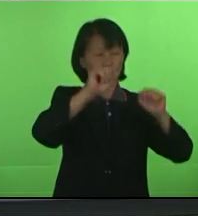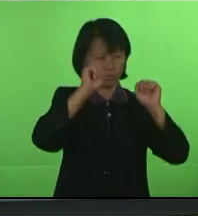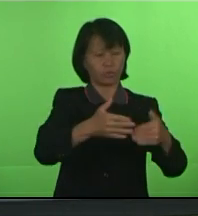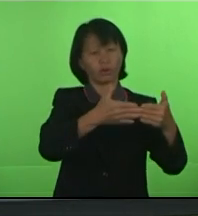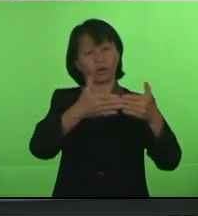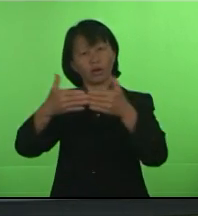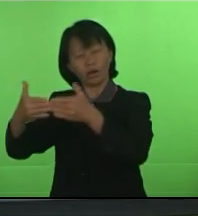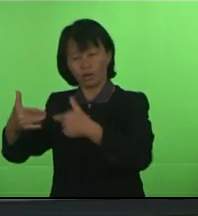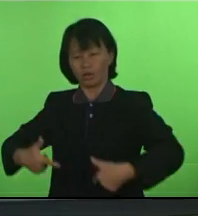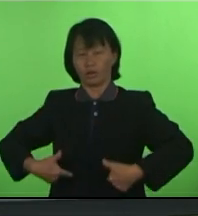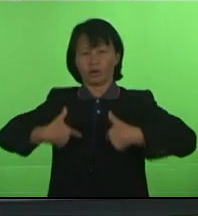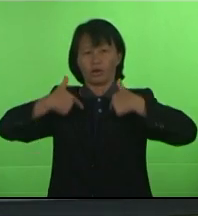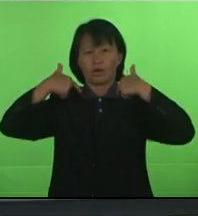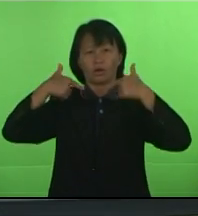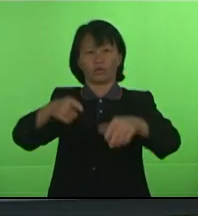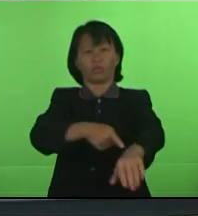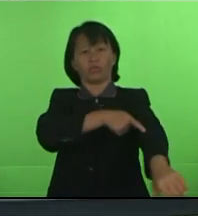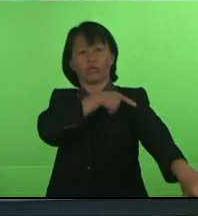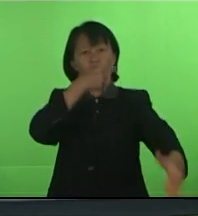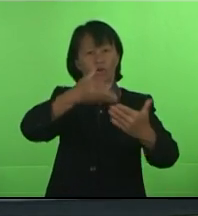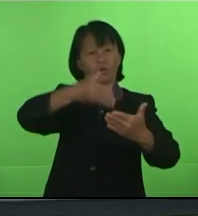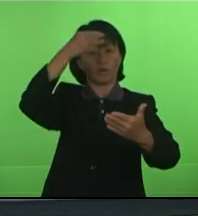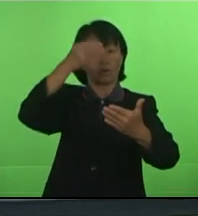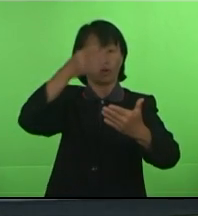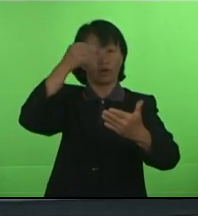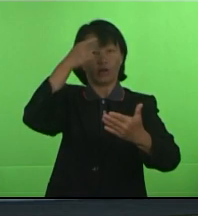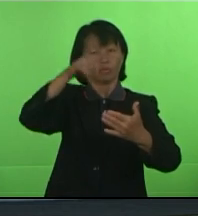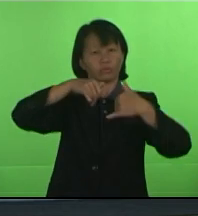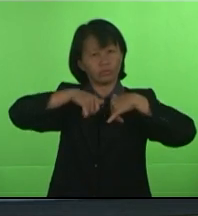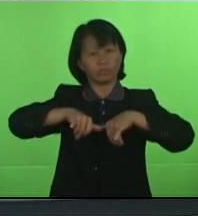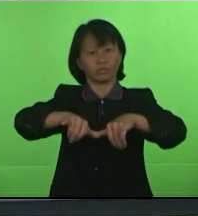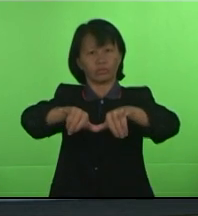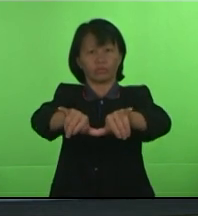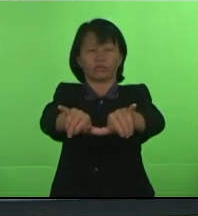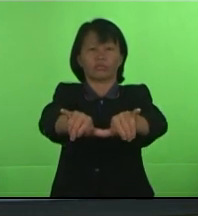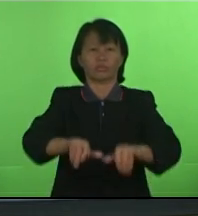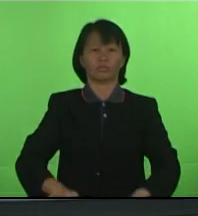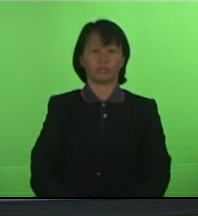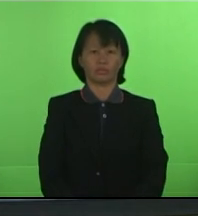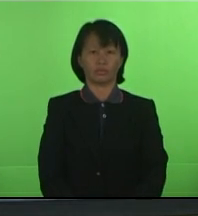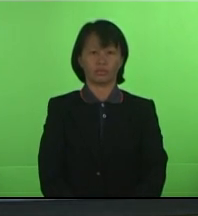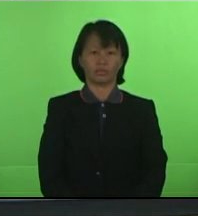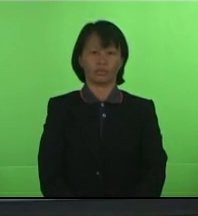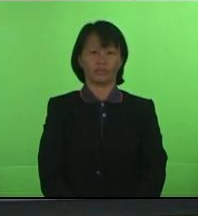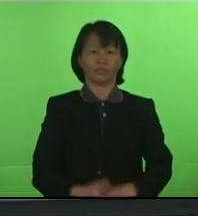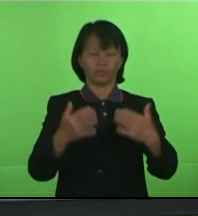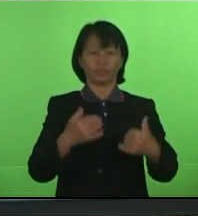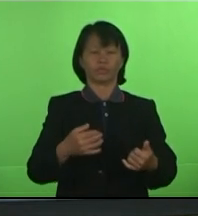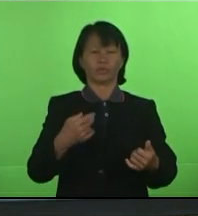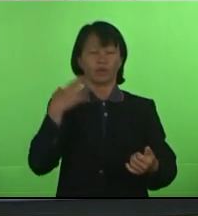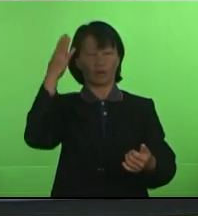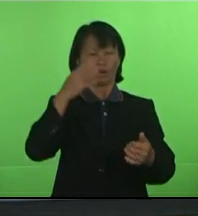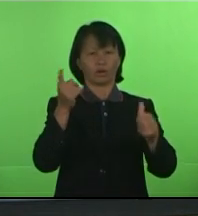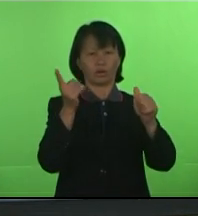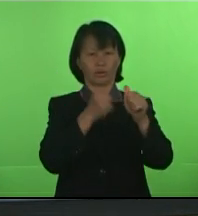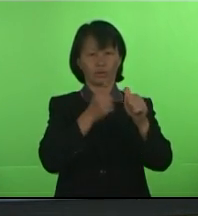your lifelong learning mission forever and ever. Now, I'm going to first use some slides